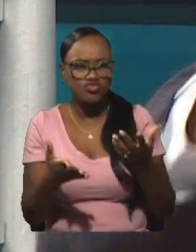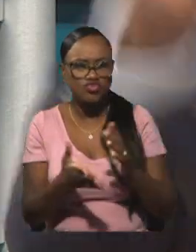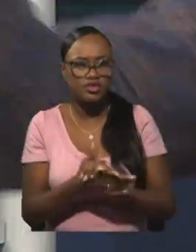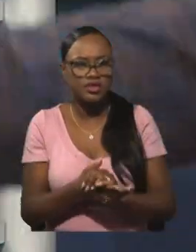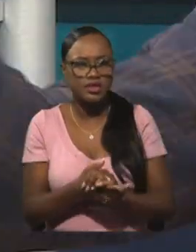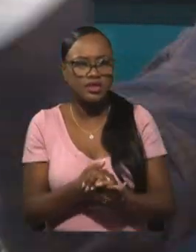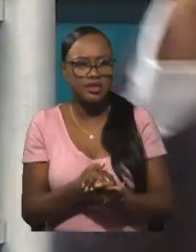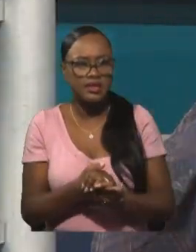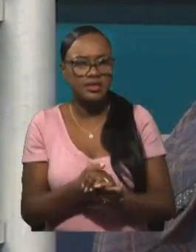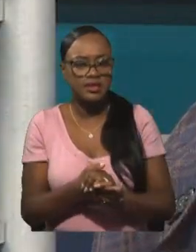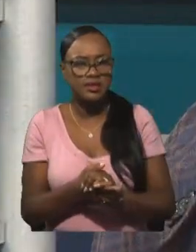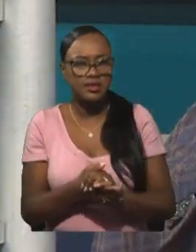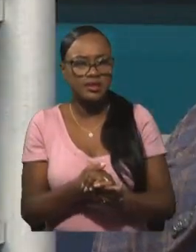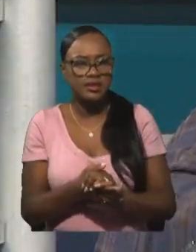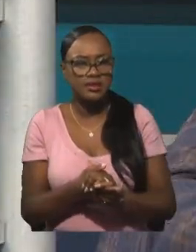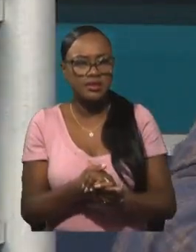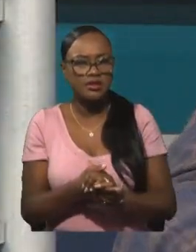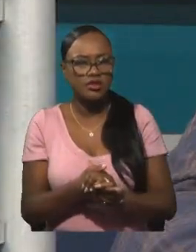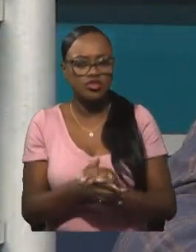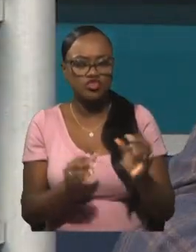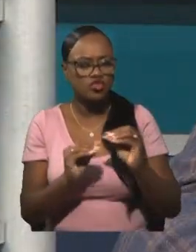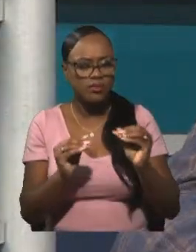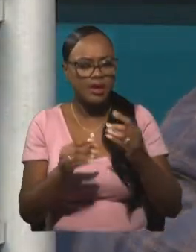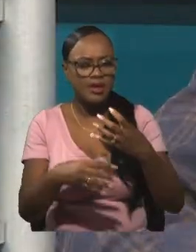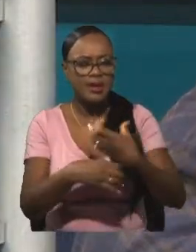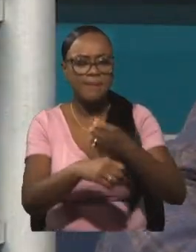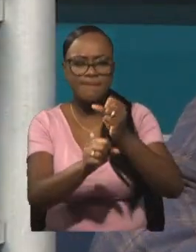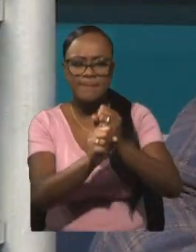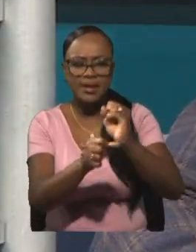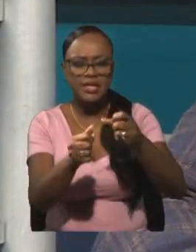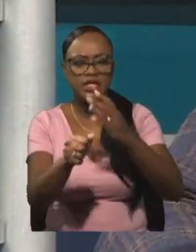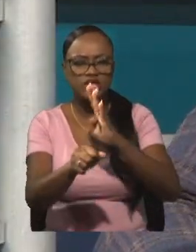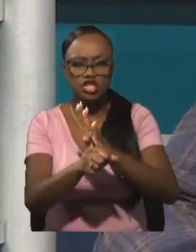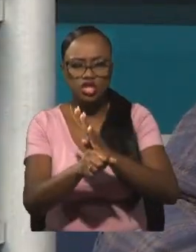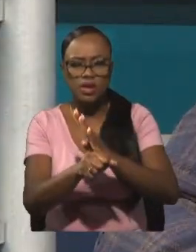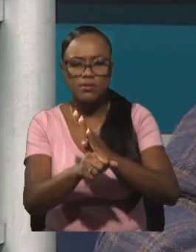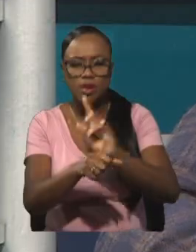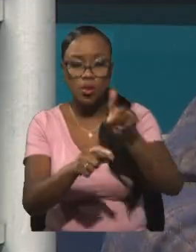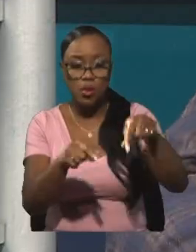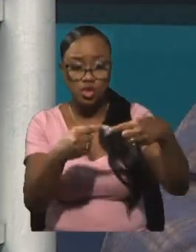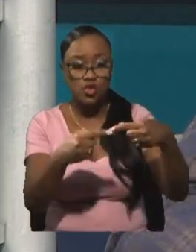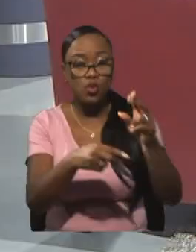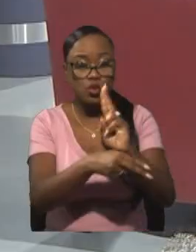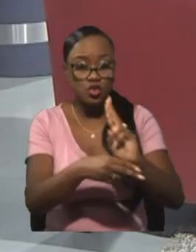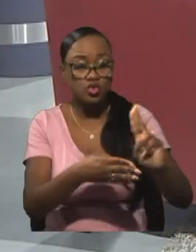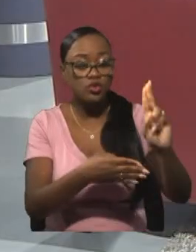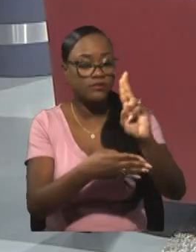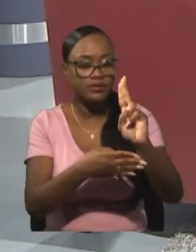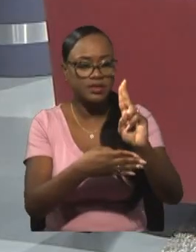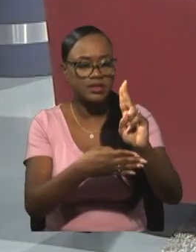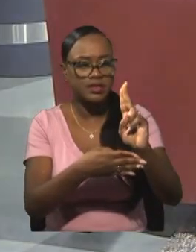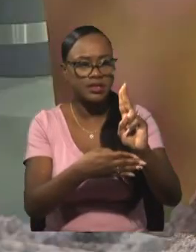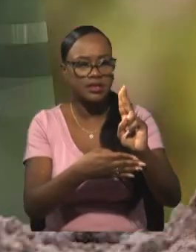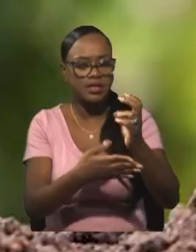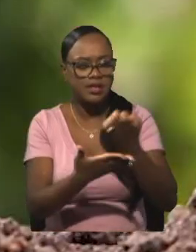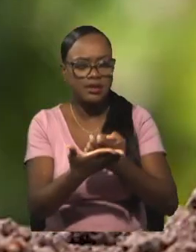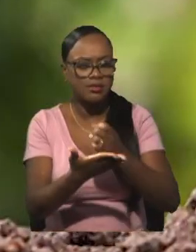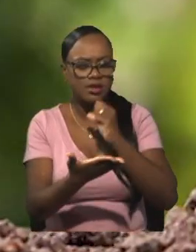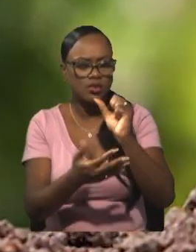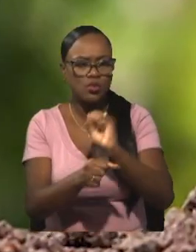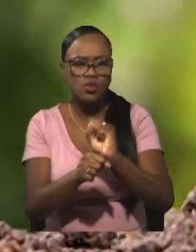off the shelf and the maker makes one. Nobody created a job when you went into the university system. That's just not how economies work.